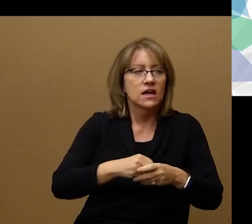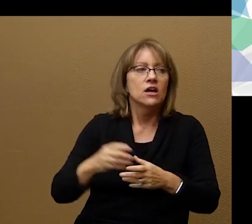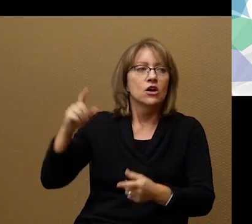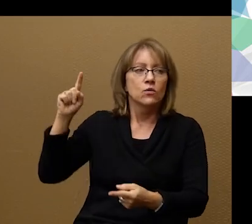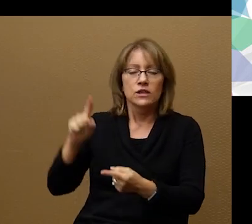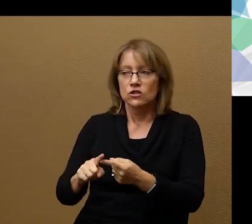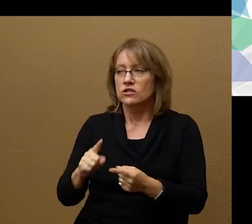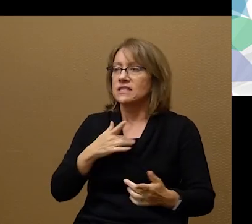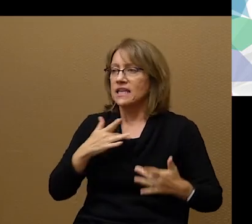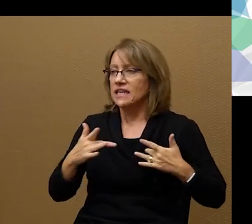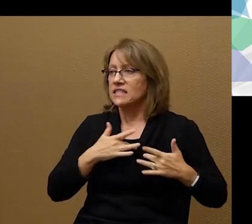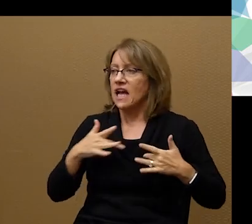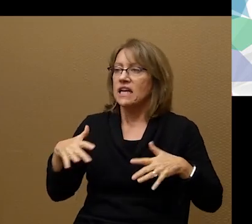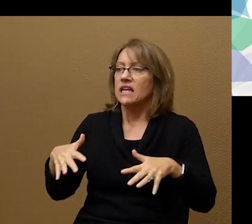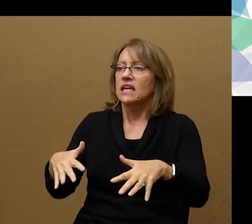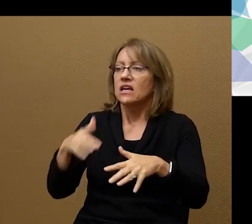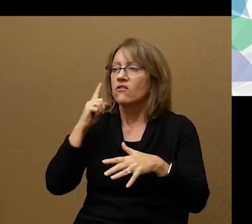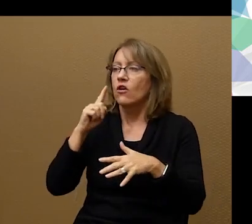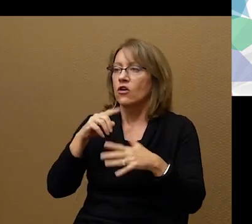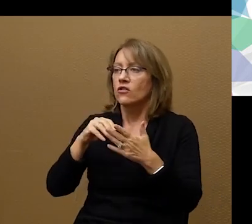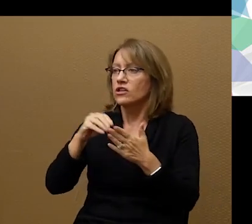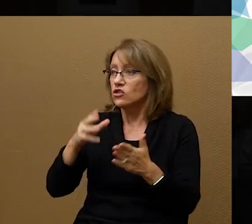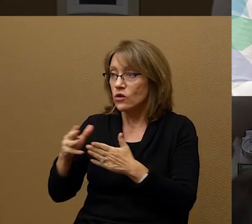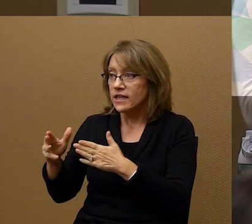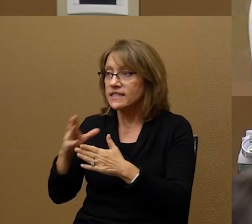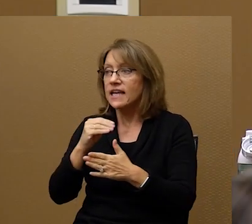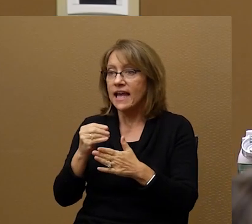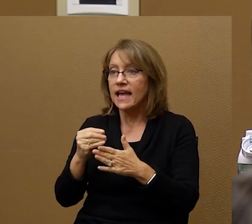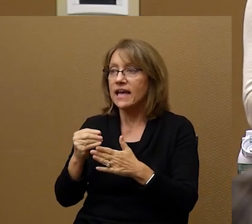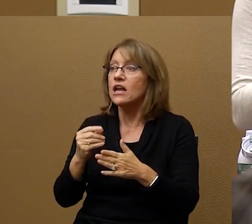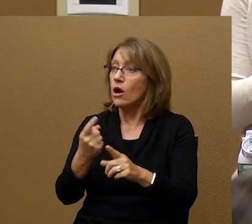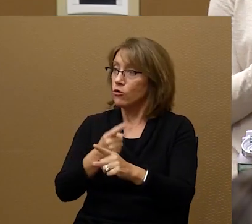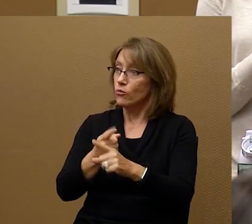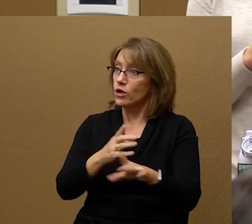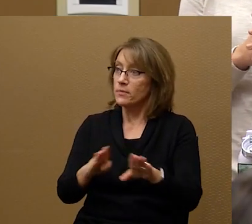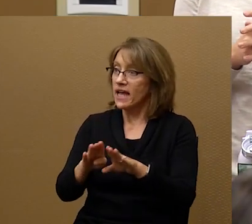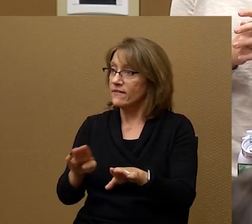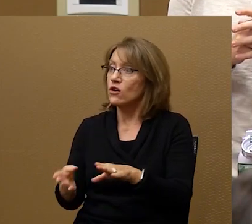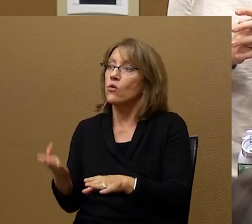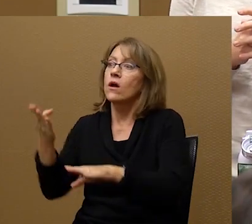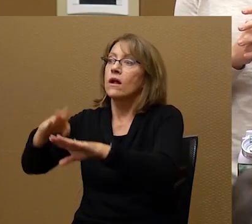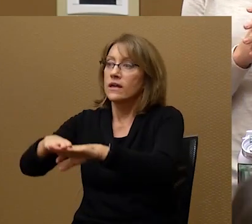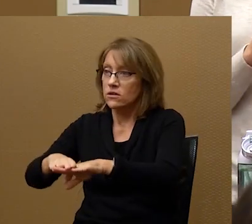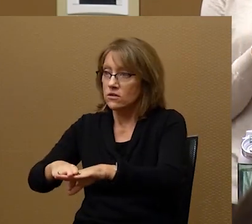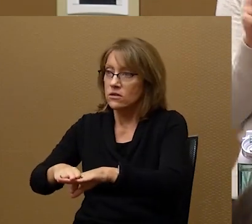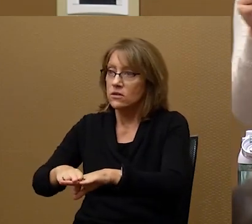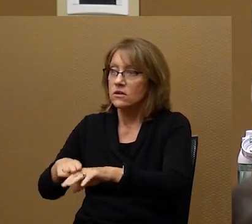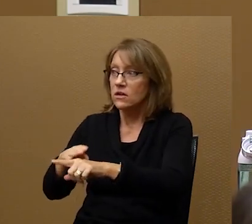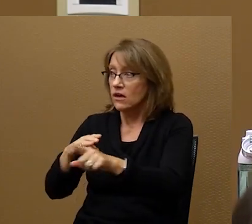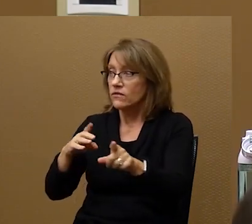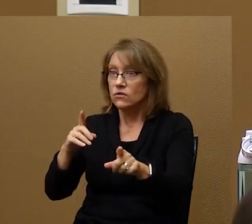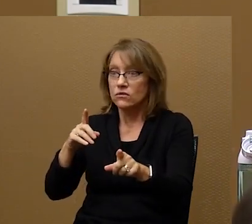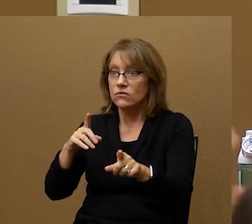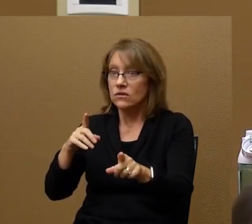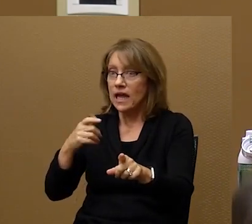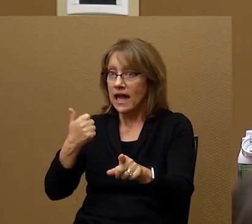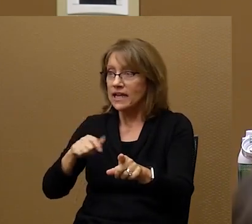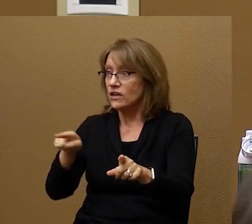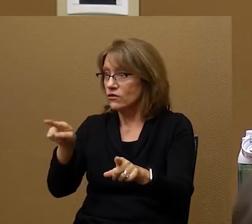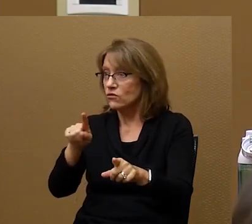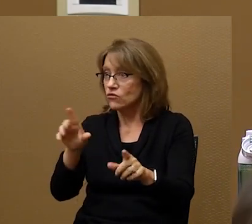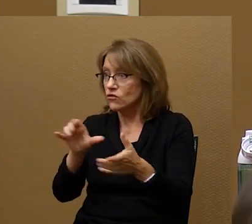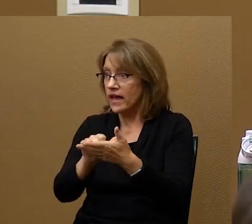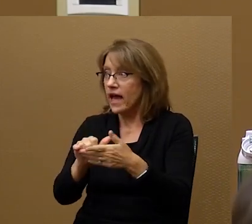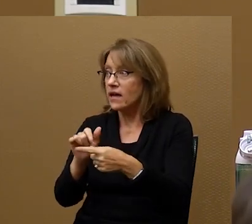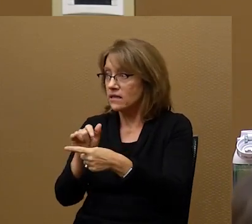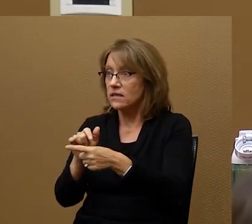students, and it increases appropriate behaviors. Has anyone heard of structured teach? Okay, awesome.